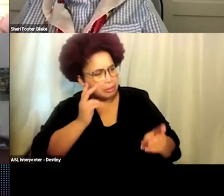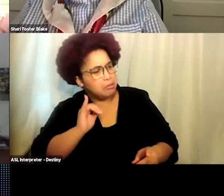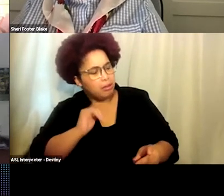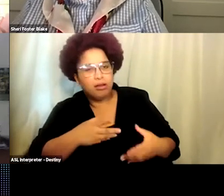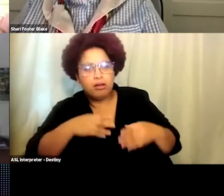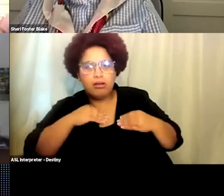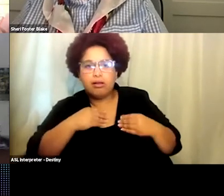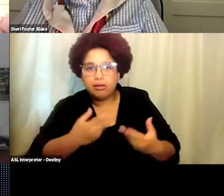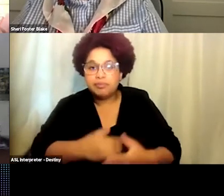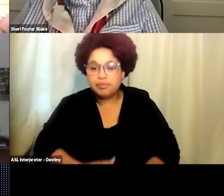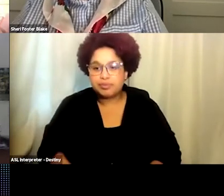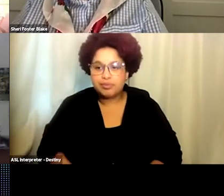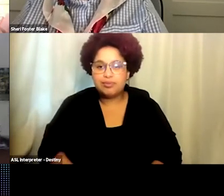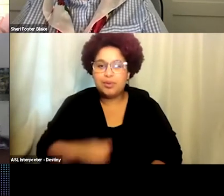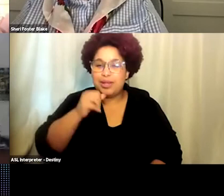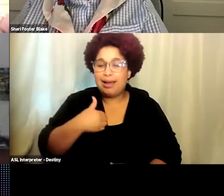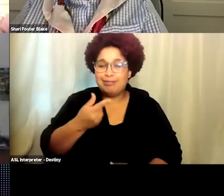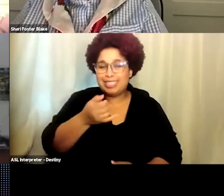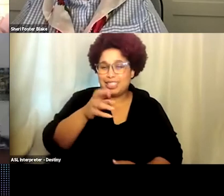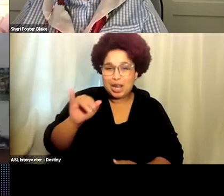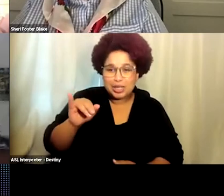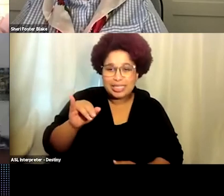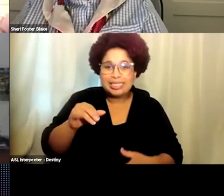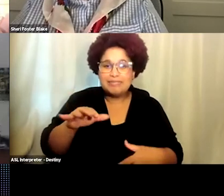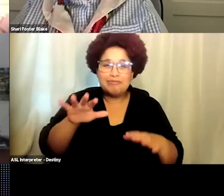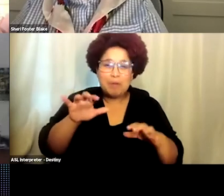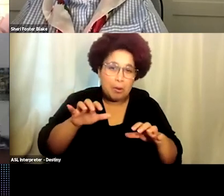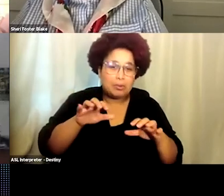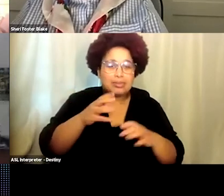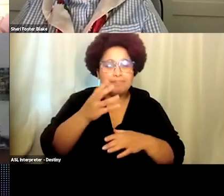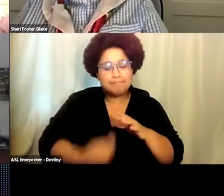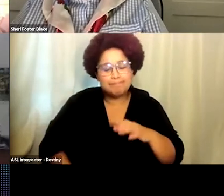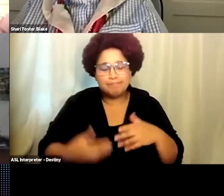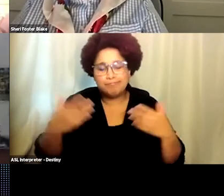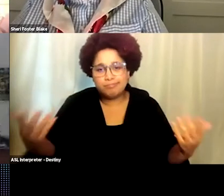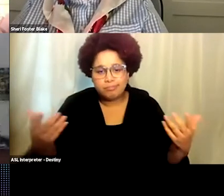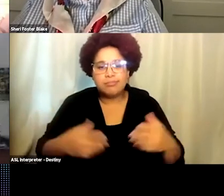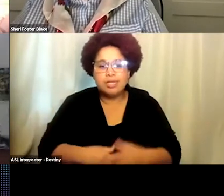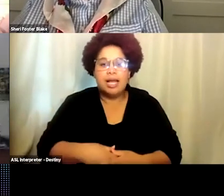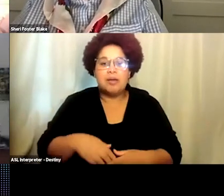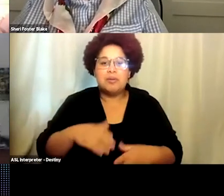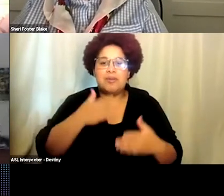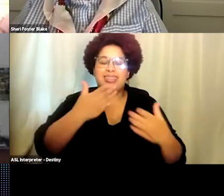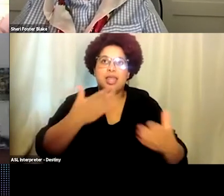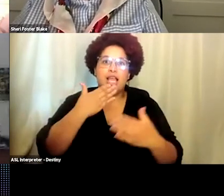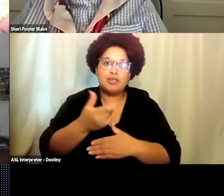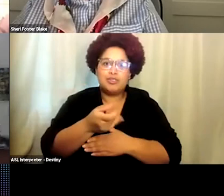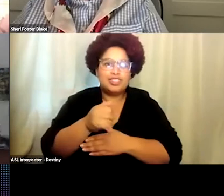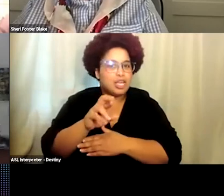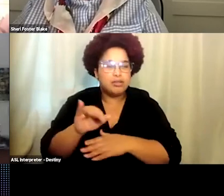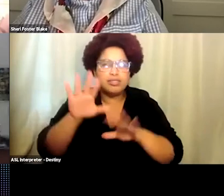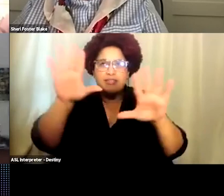somehow we don't have Geri. She went frozen and went away, but we thank you, Geri. You were fantastic.